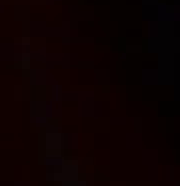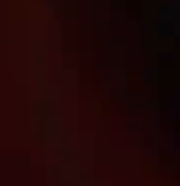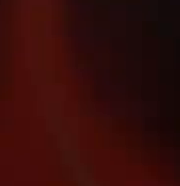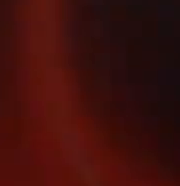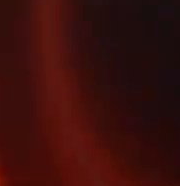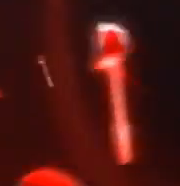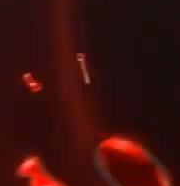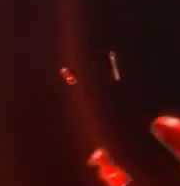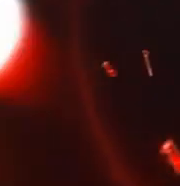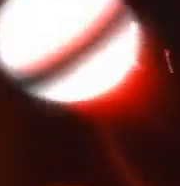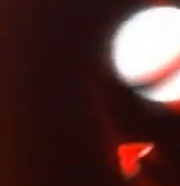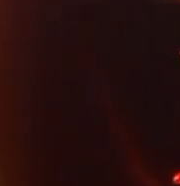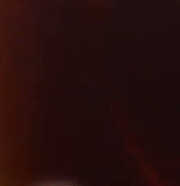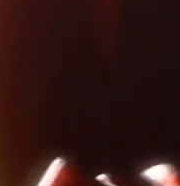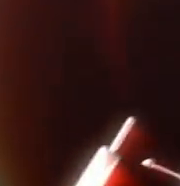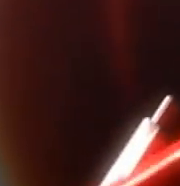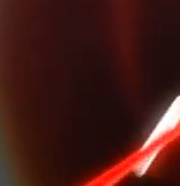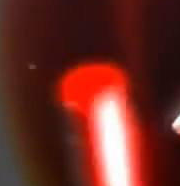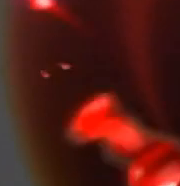hits.